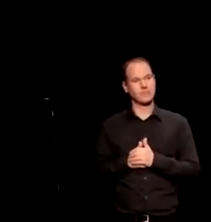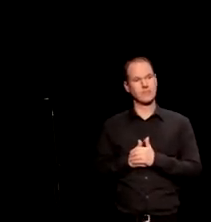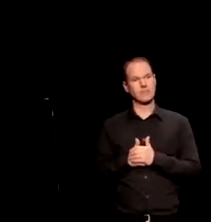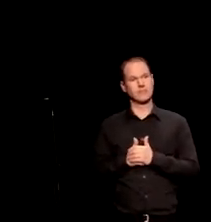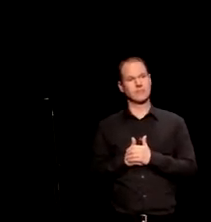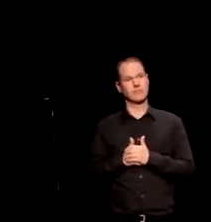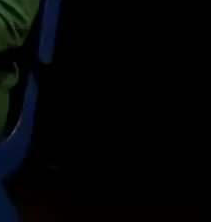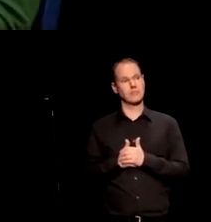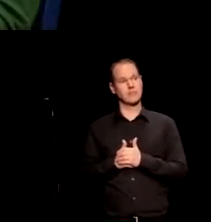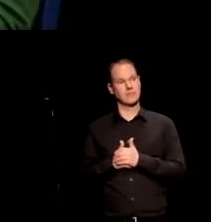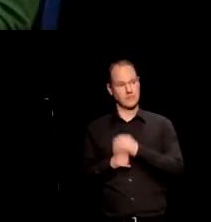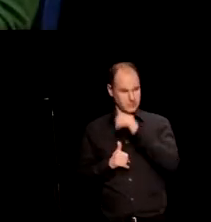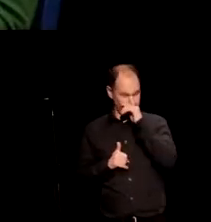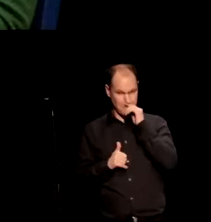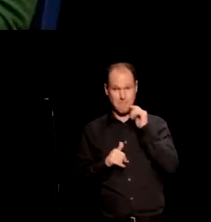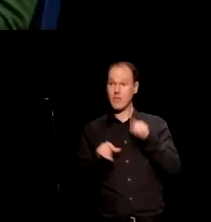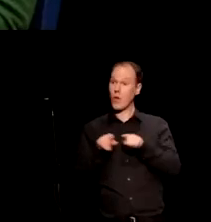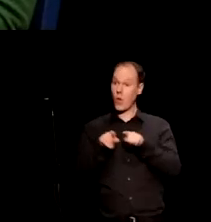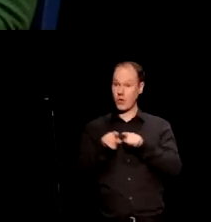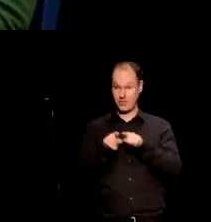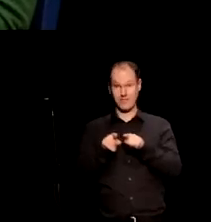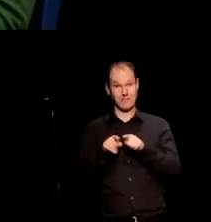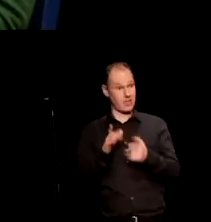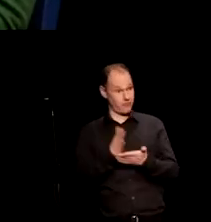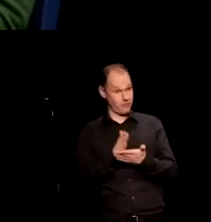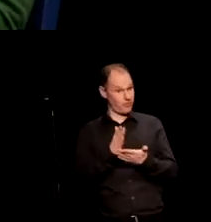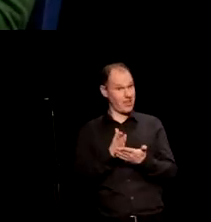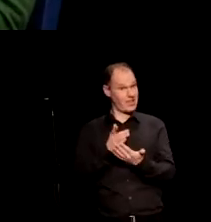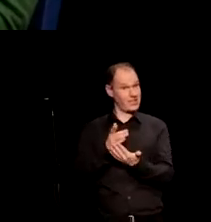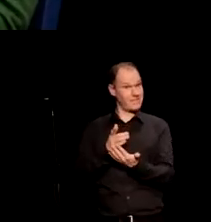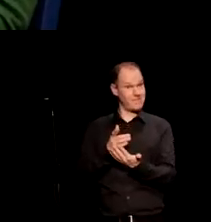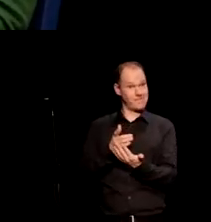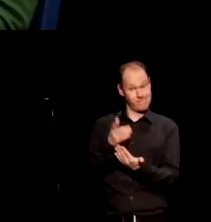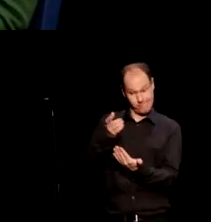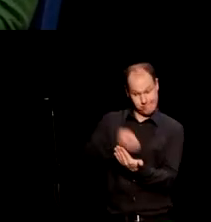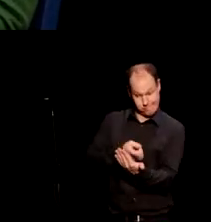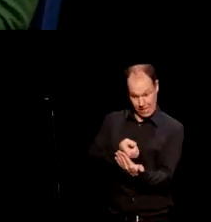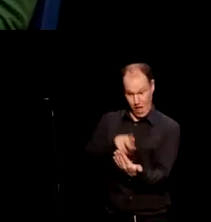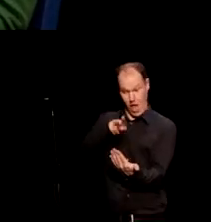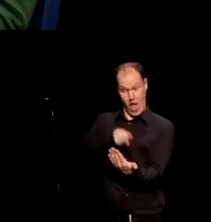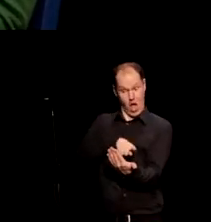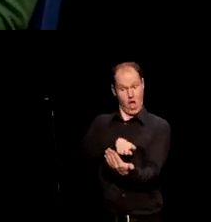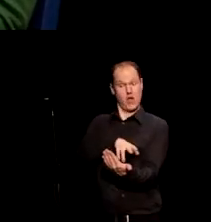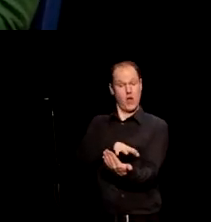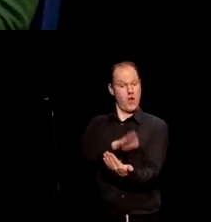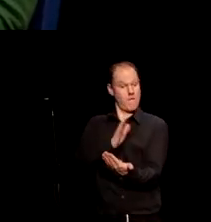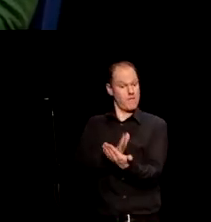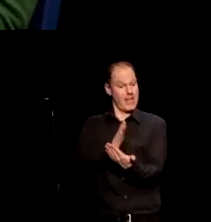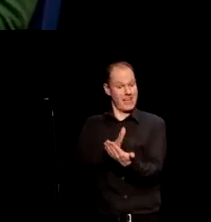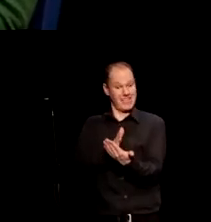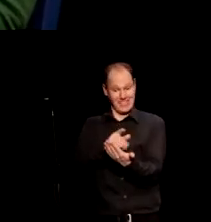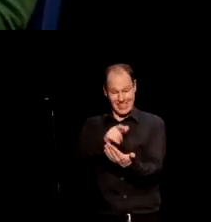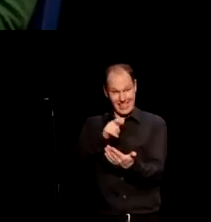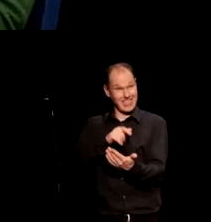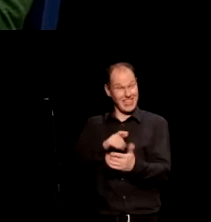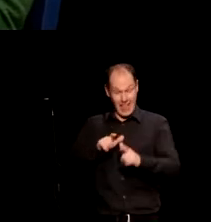I was just going to say that I think one of the reasons it's so disturbing is it was language used by somebody in an official capacity.